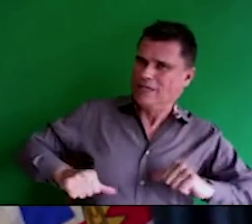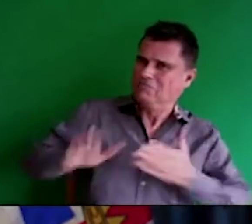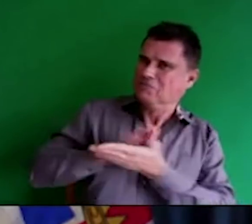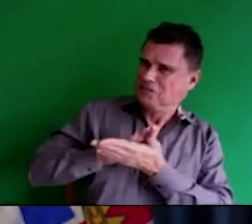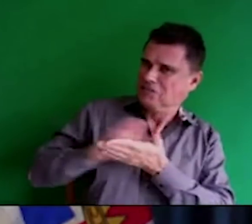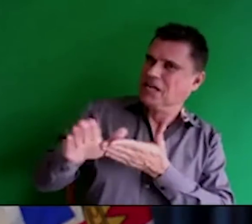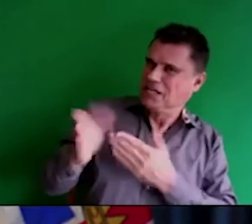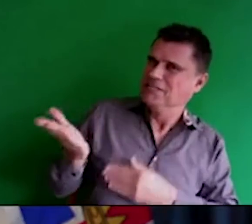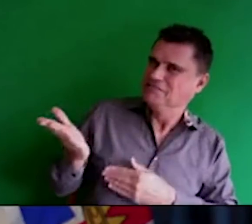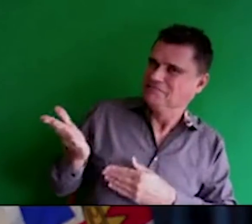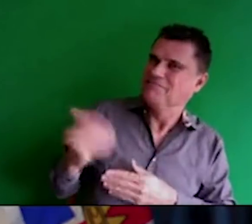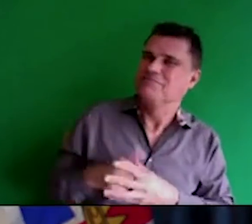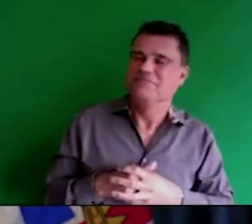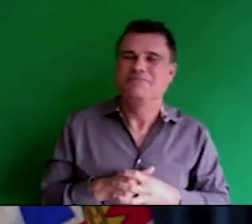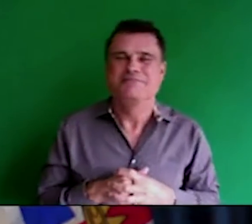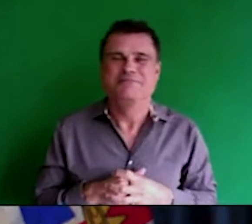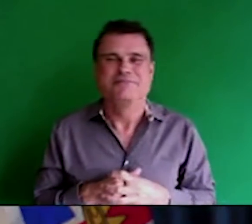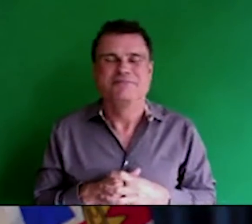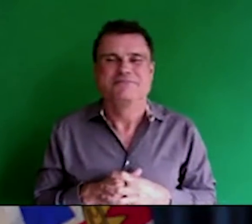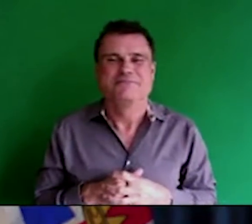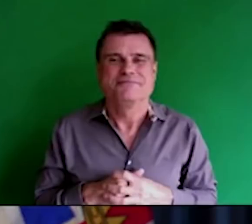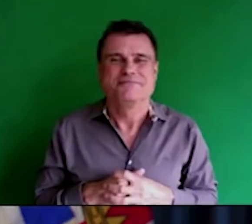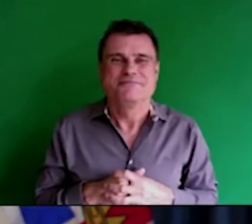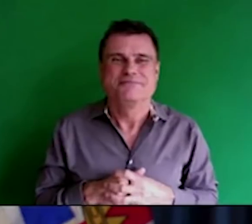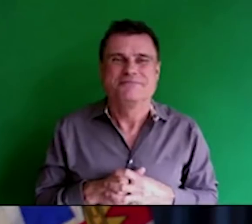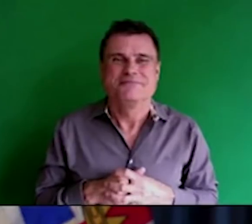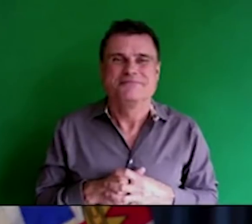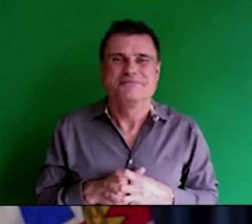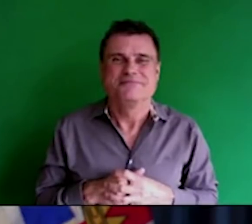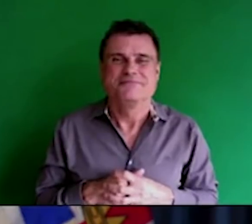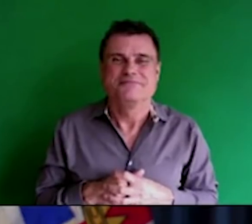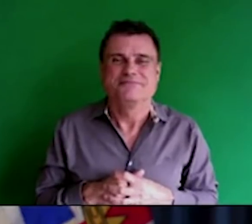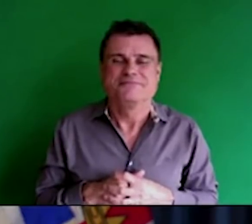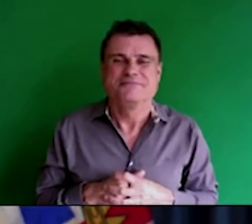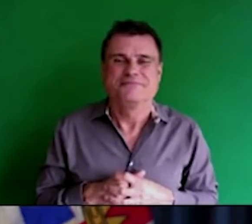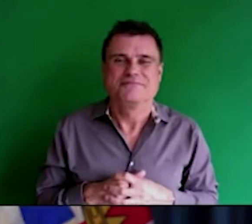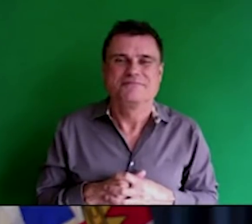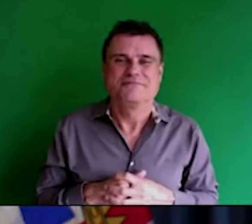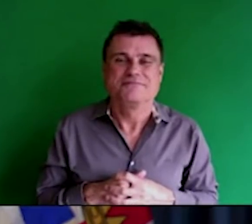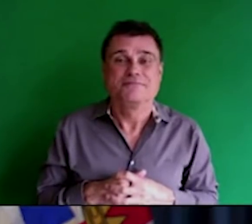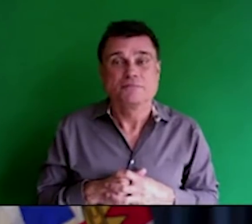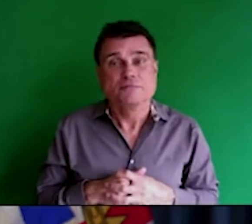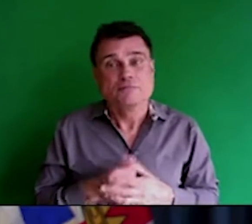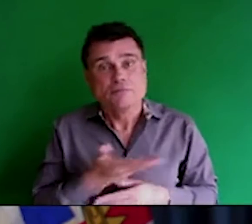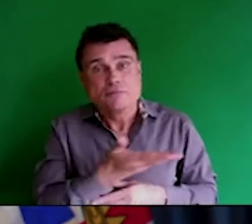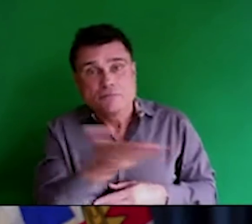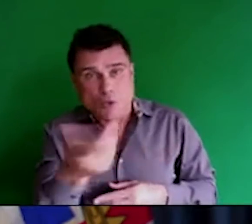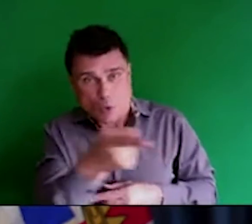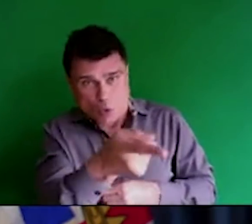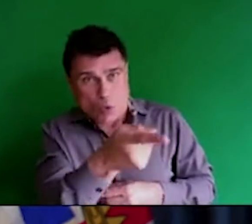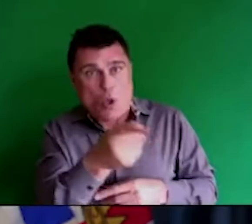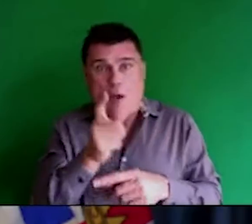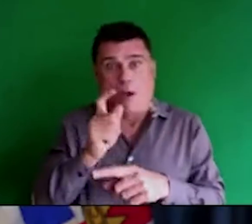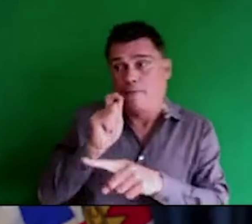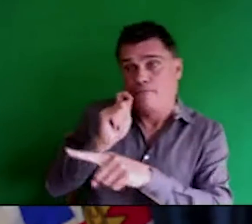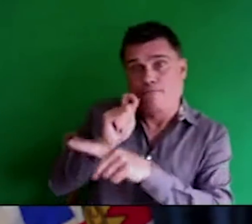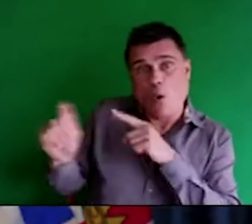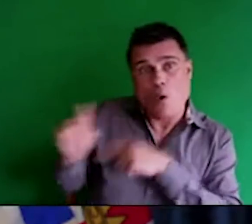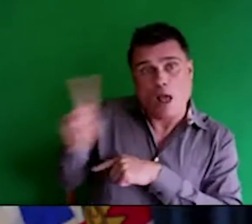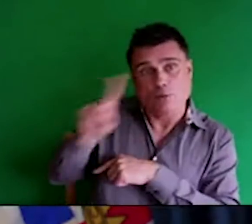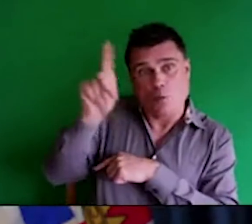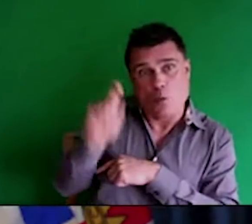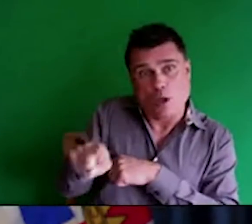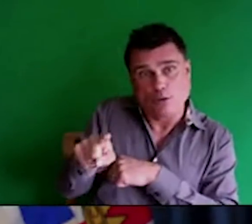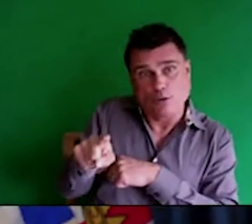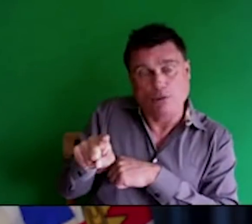We'll have questions. If media have questions, please hit *1 to get in the queue. To start things